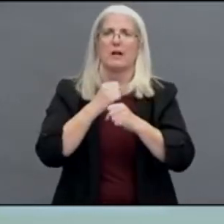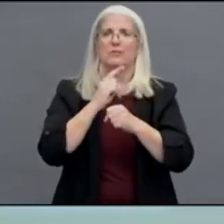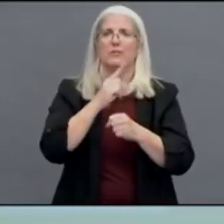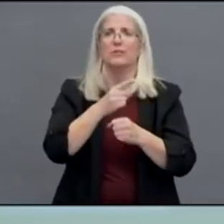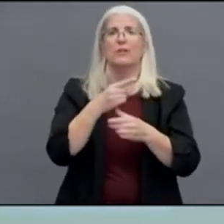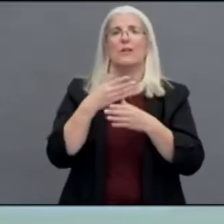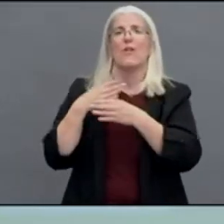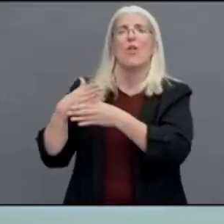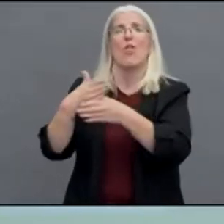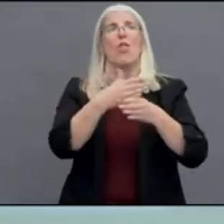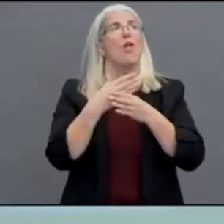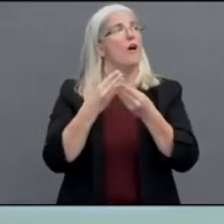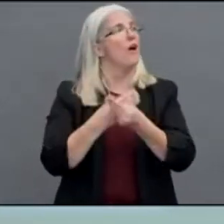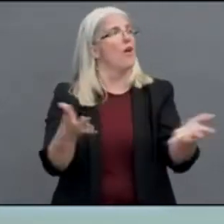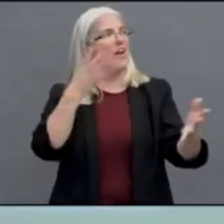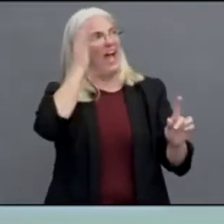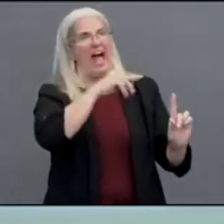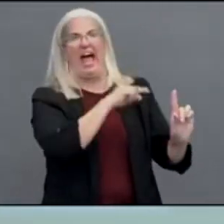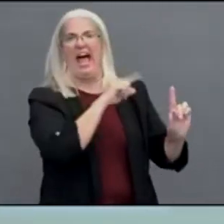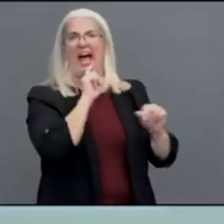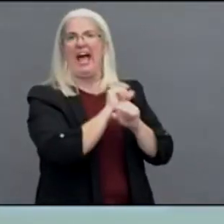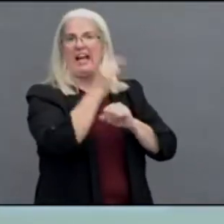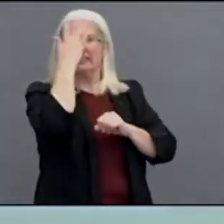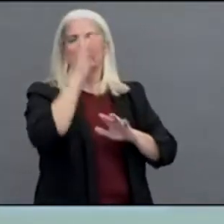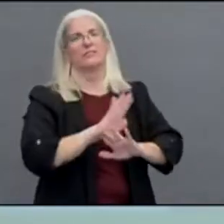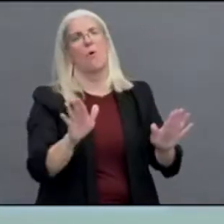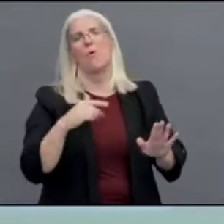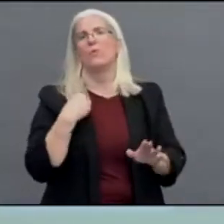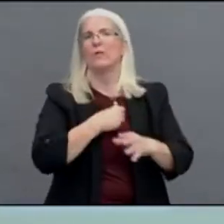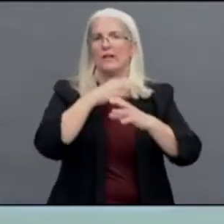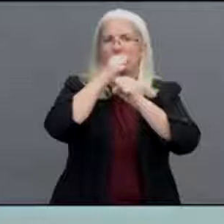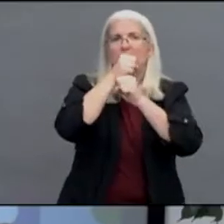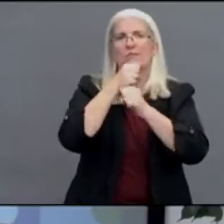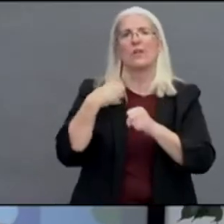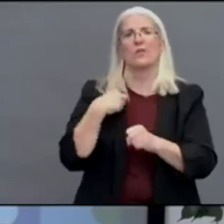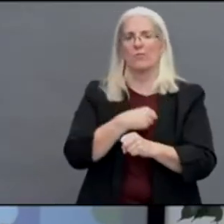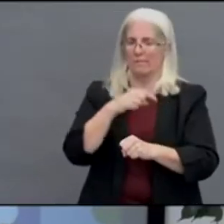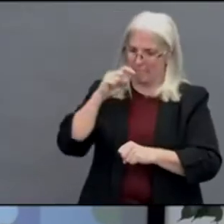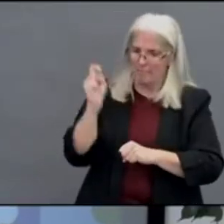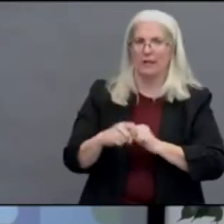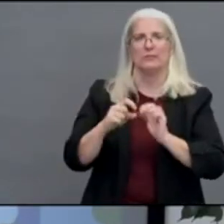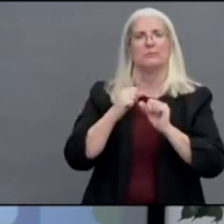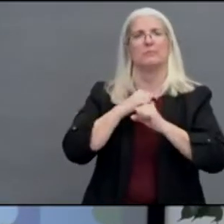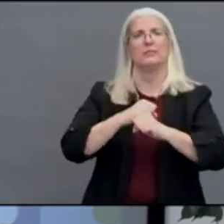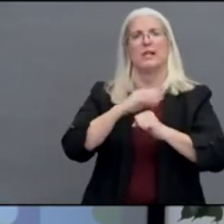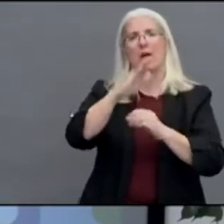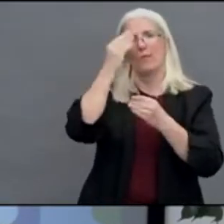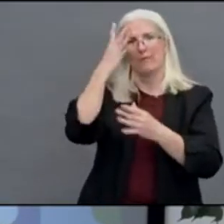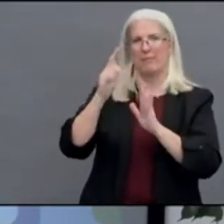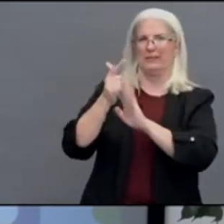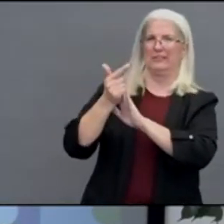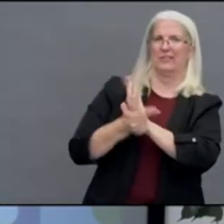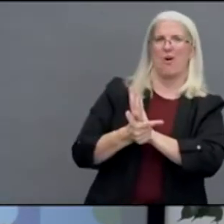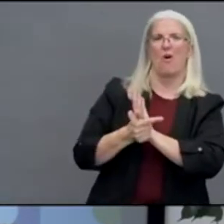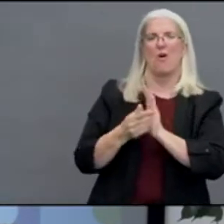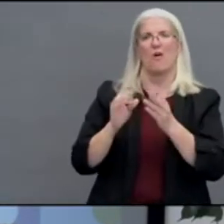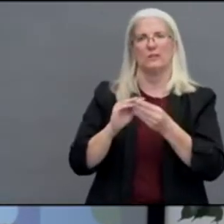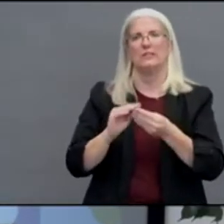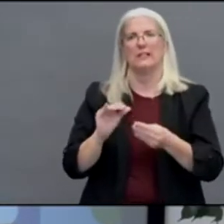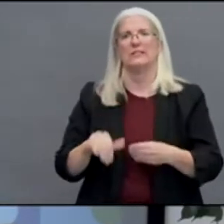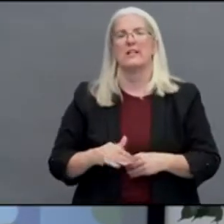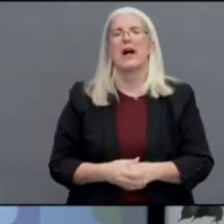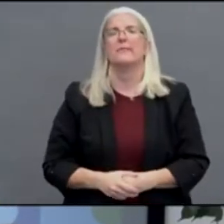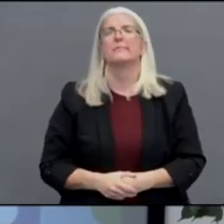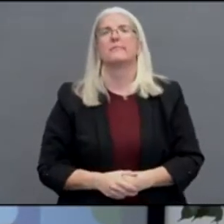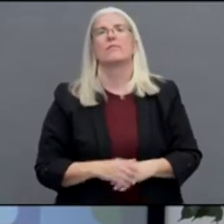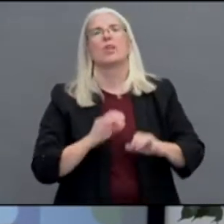We do have regulations that will protect your personal health information. Mm-hmm. Thank you. And I know, even with myself, right, I